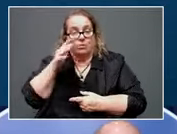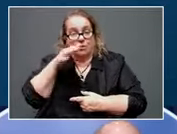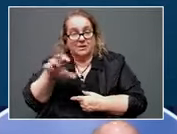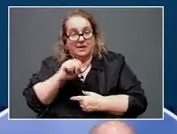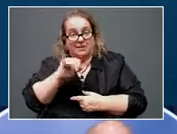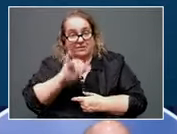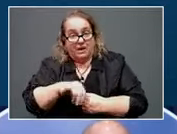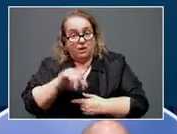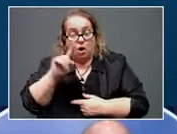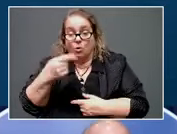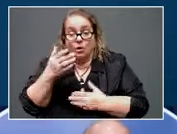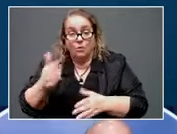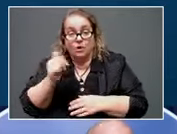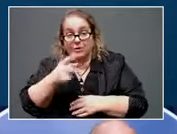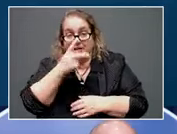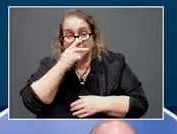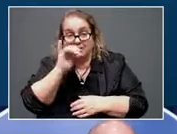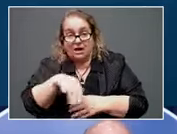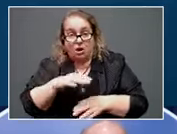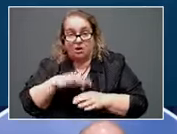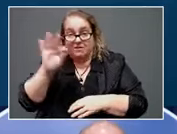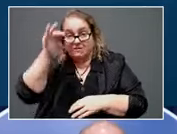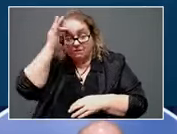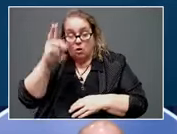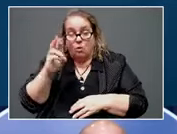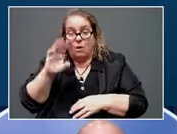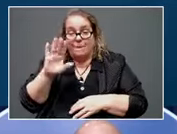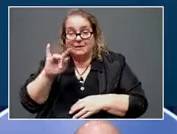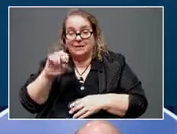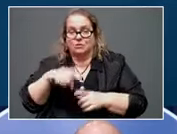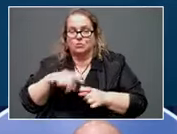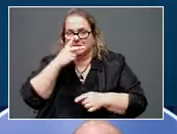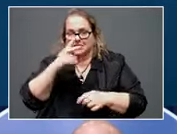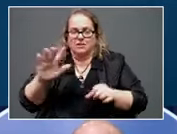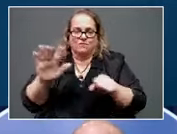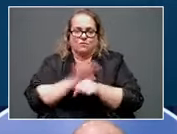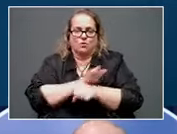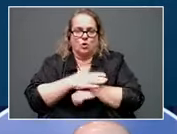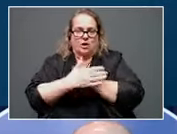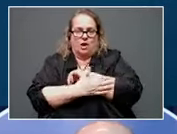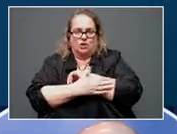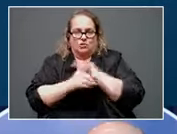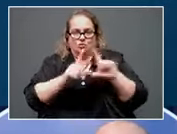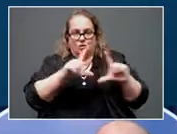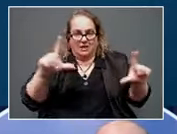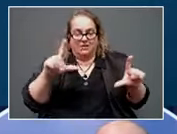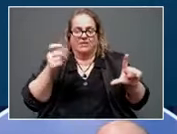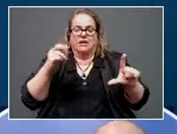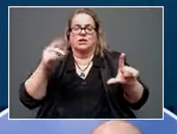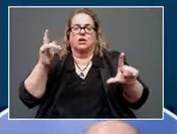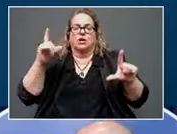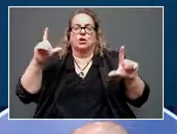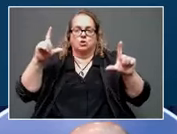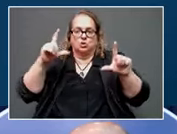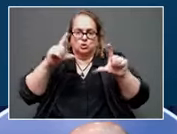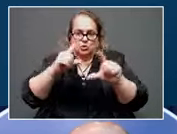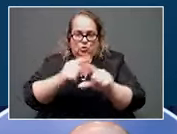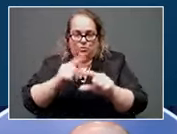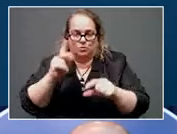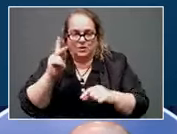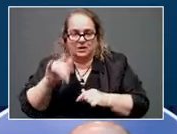see this on the federal website is to see the whole country and then zoom in on Kentucky and find your county and translate it into the next thing,